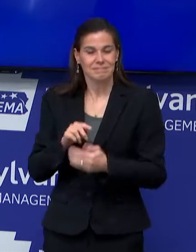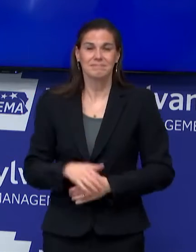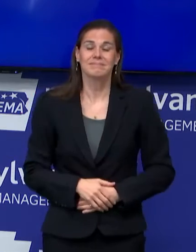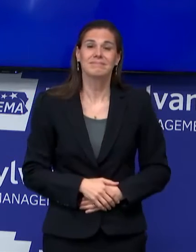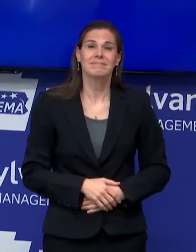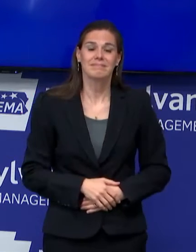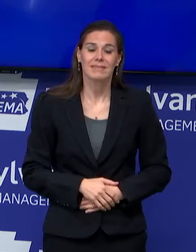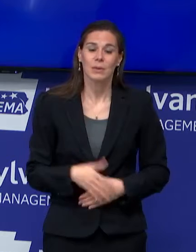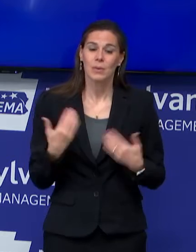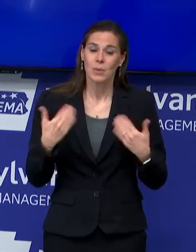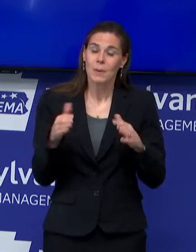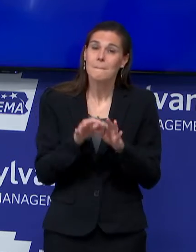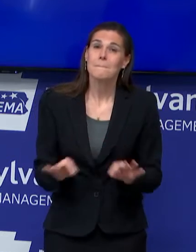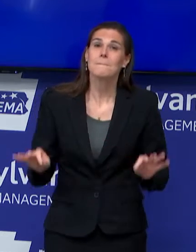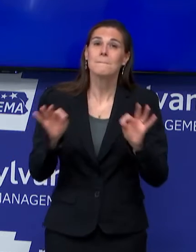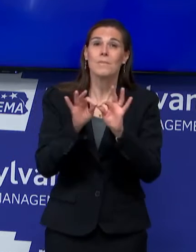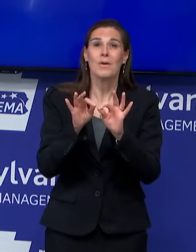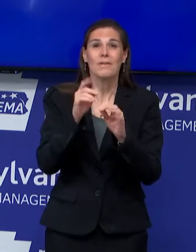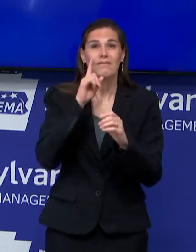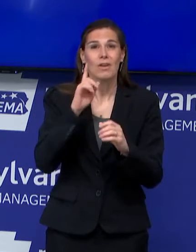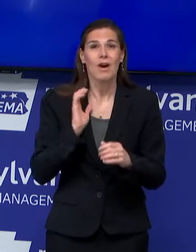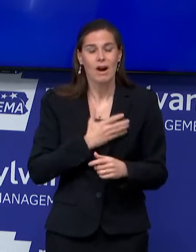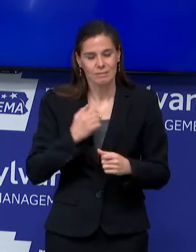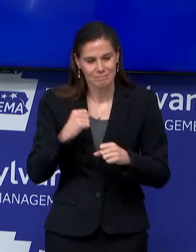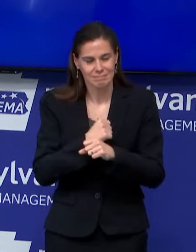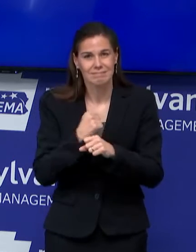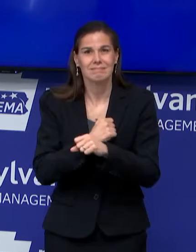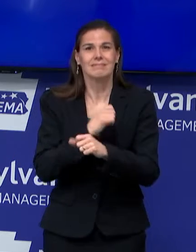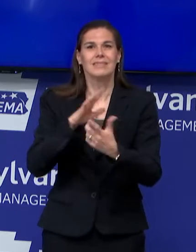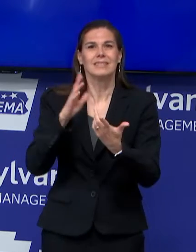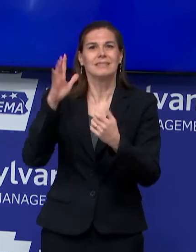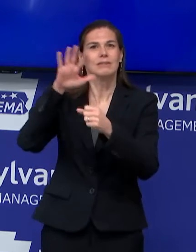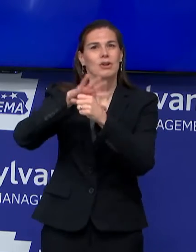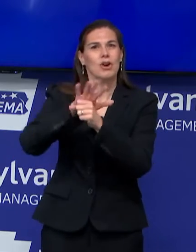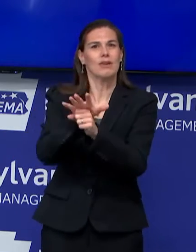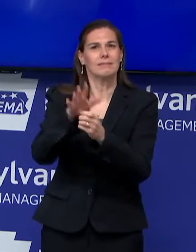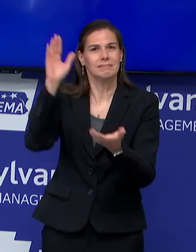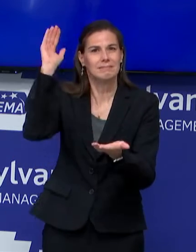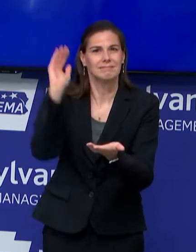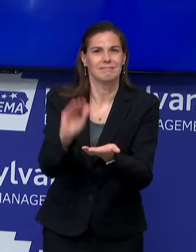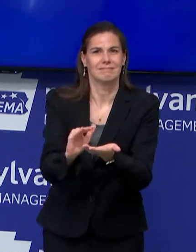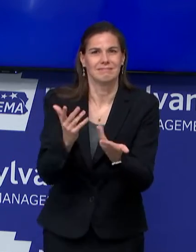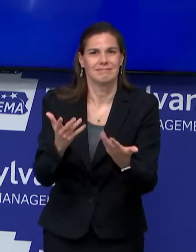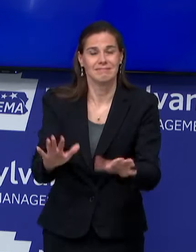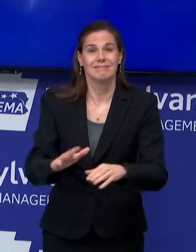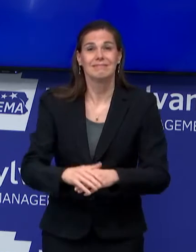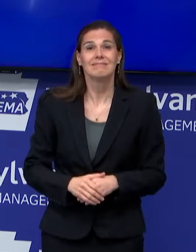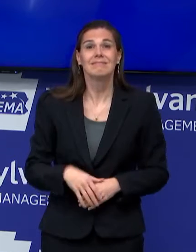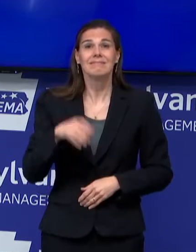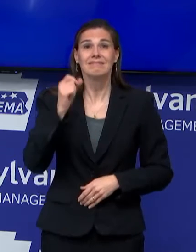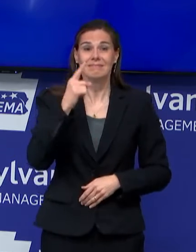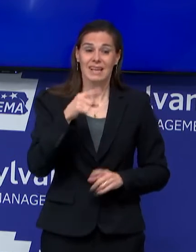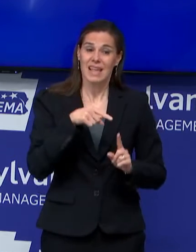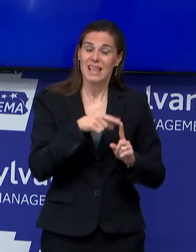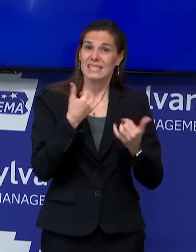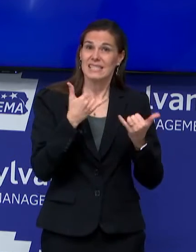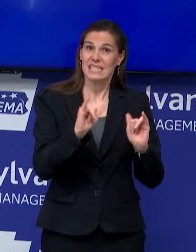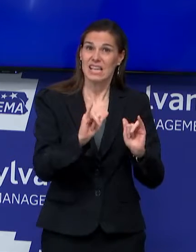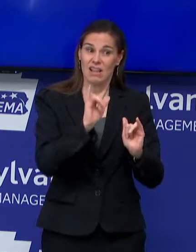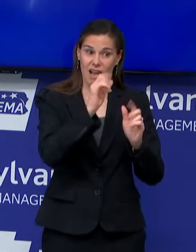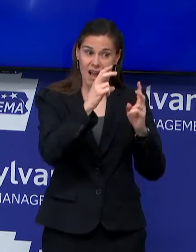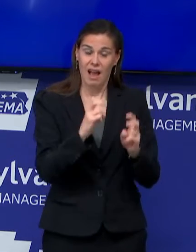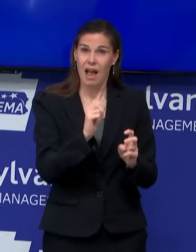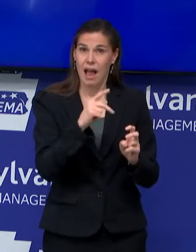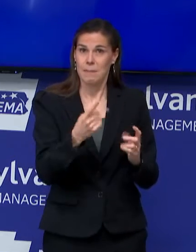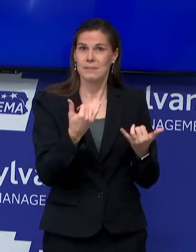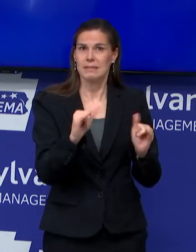against COVID-19. It is still a notification exposure app, which means you can get alerts if you have a potential exposure to the